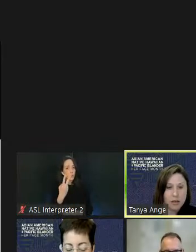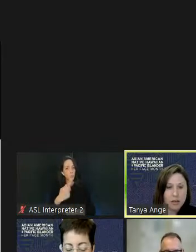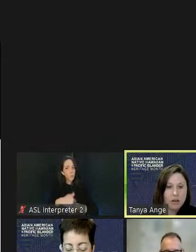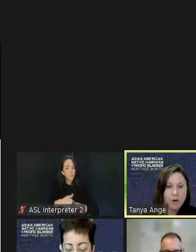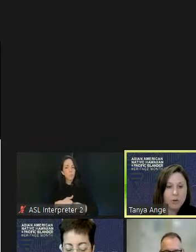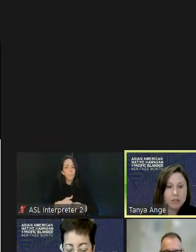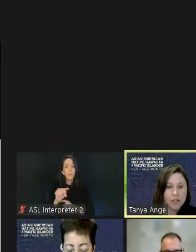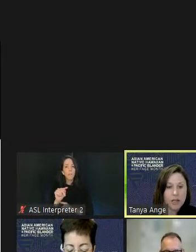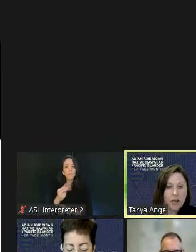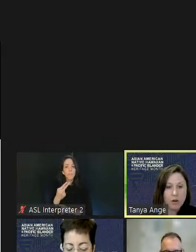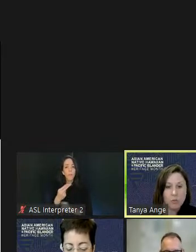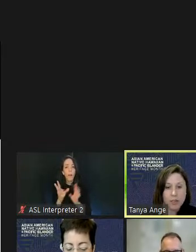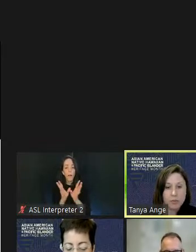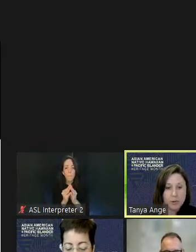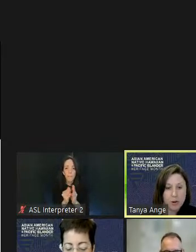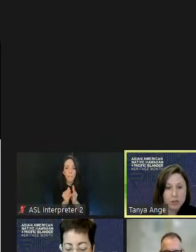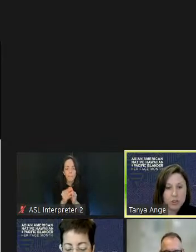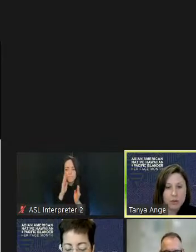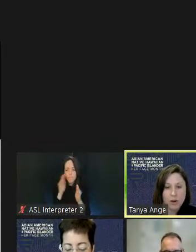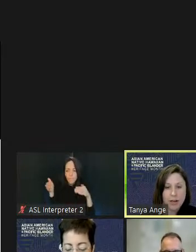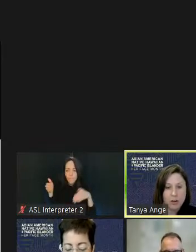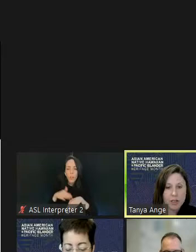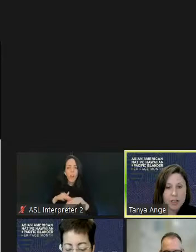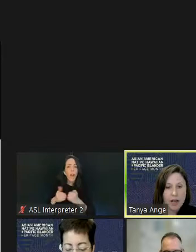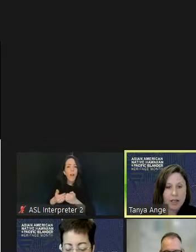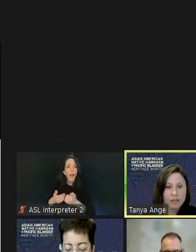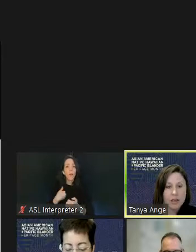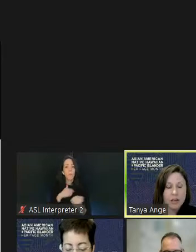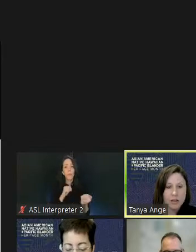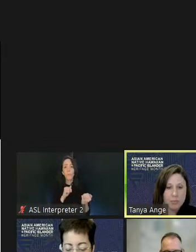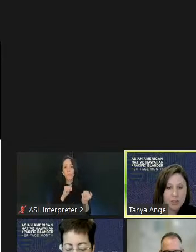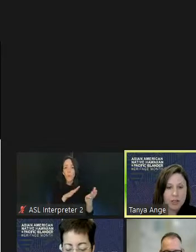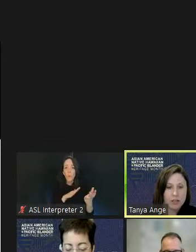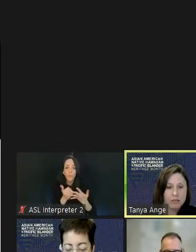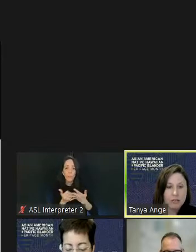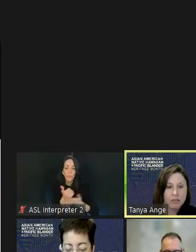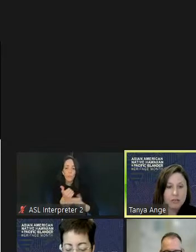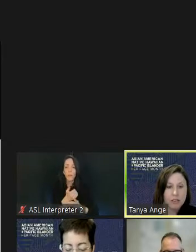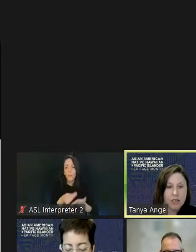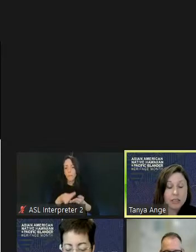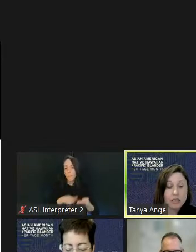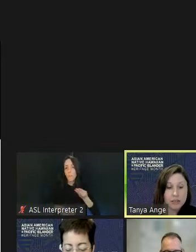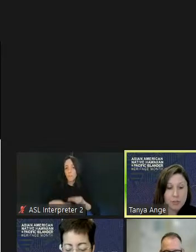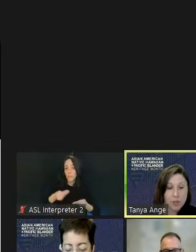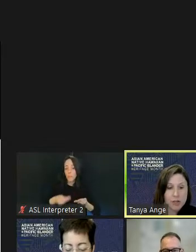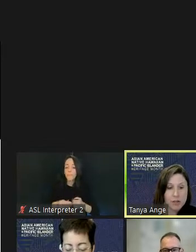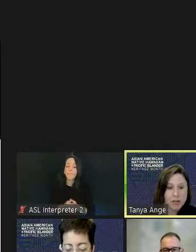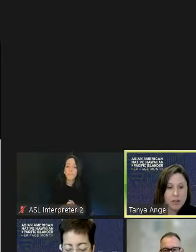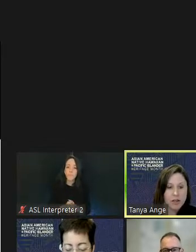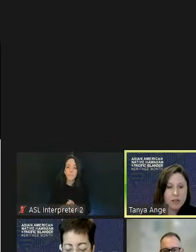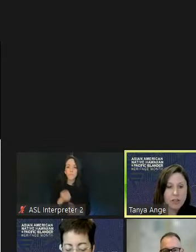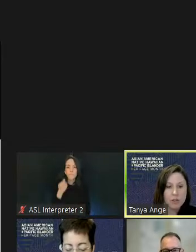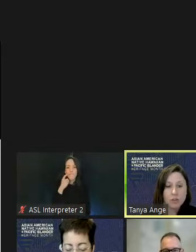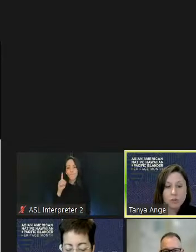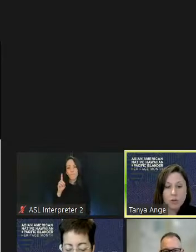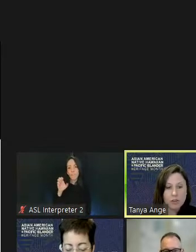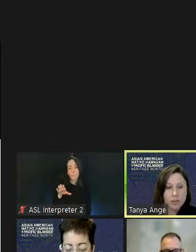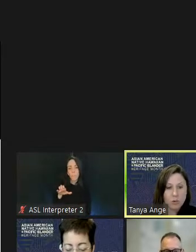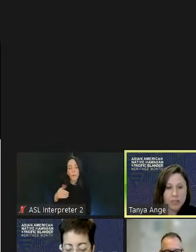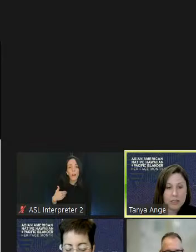meetings focused on how we approach and prioritize the budget. In December, there